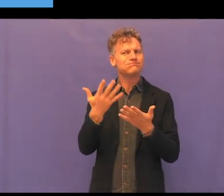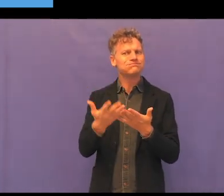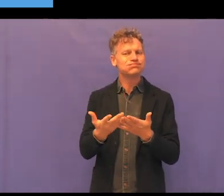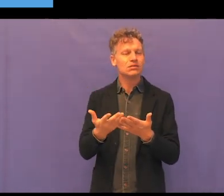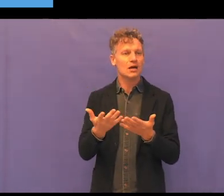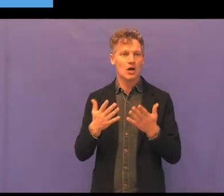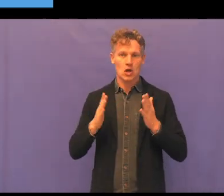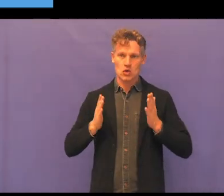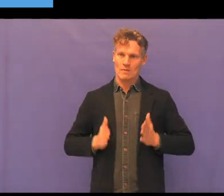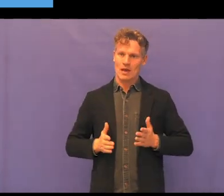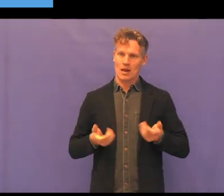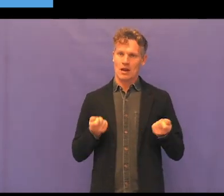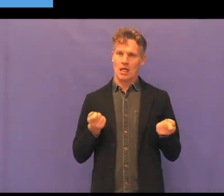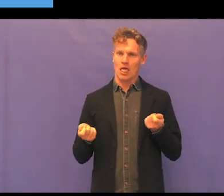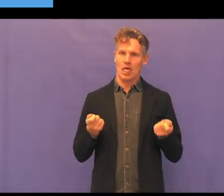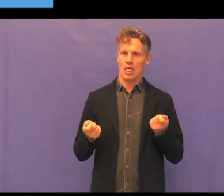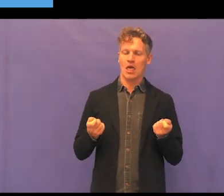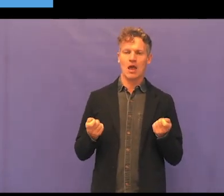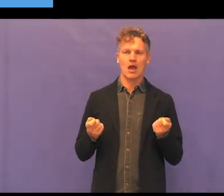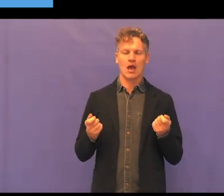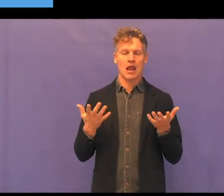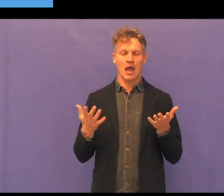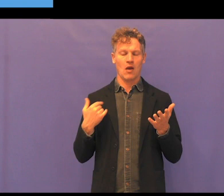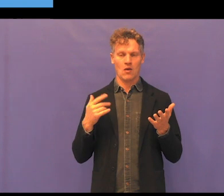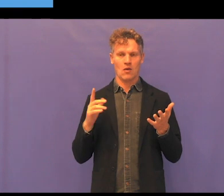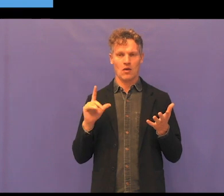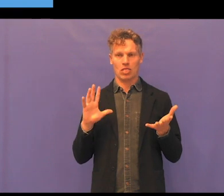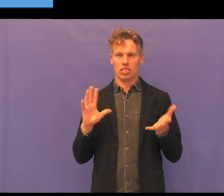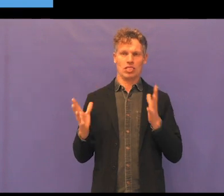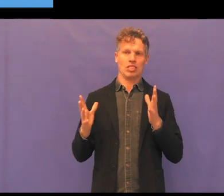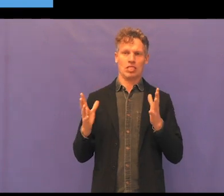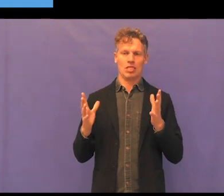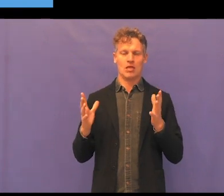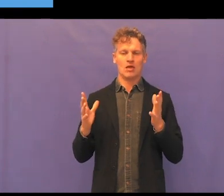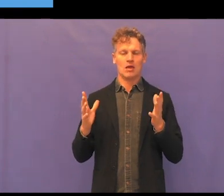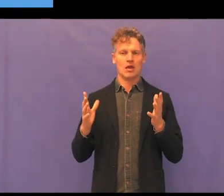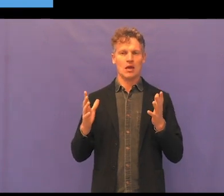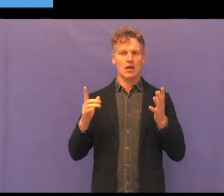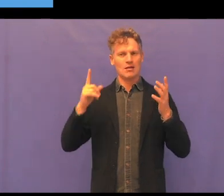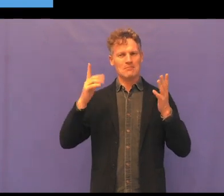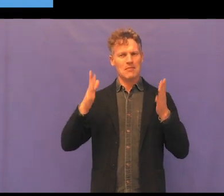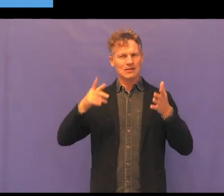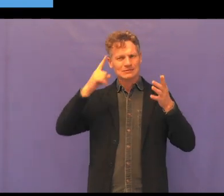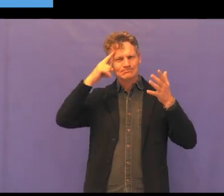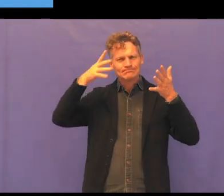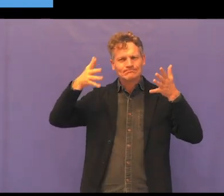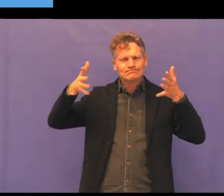the notion of translation. One of the